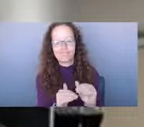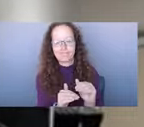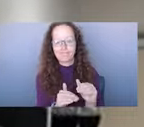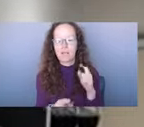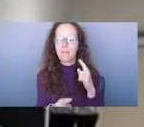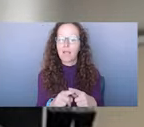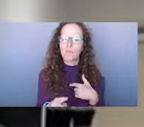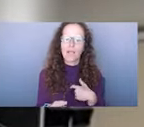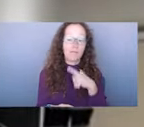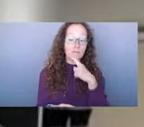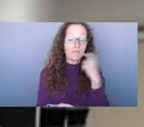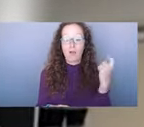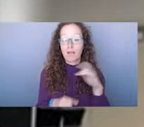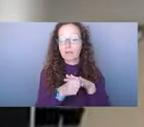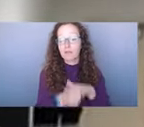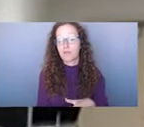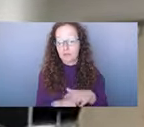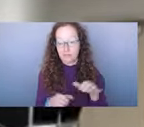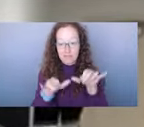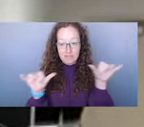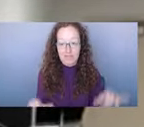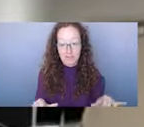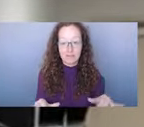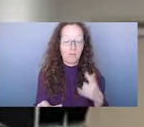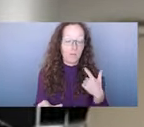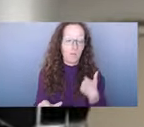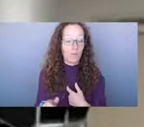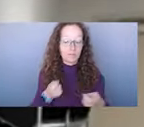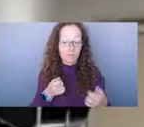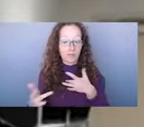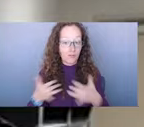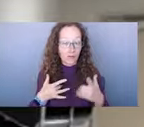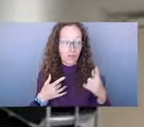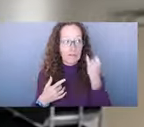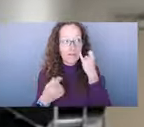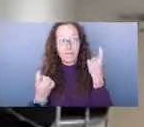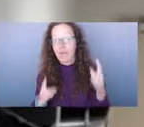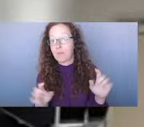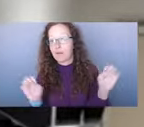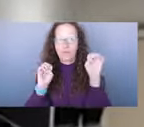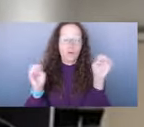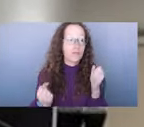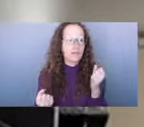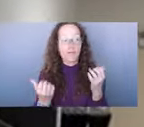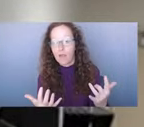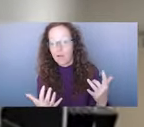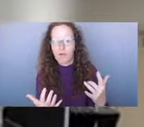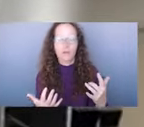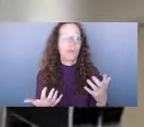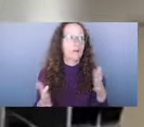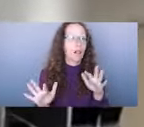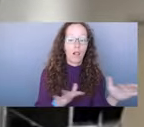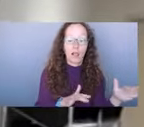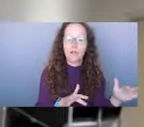about environmental controls as well. So if there were a fire within the facility, we don't want the water that would